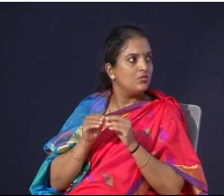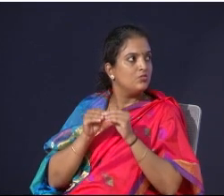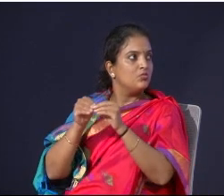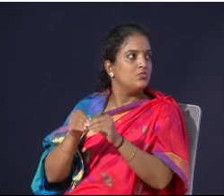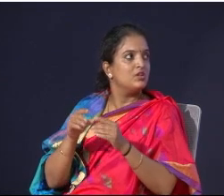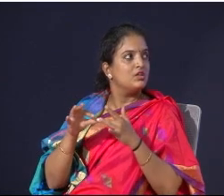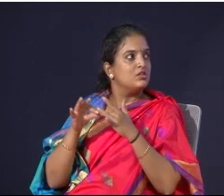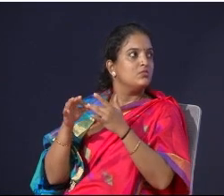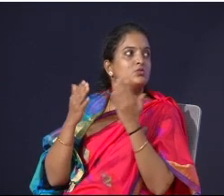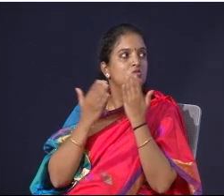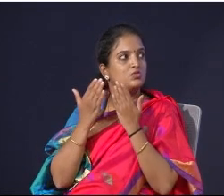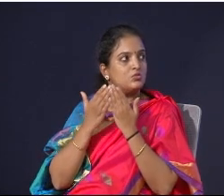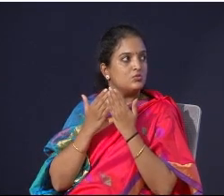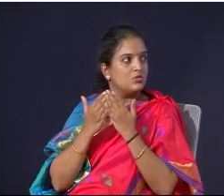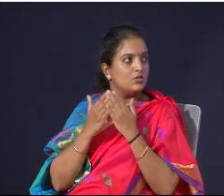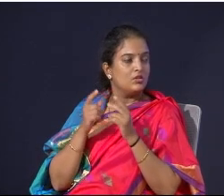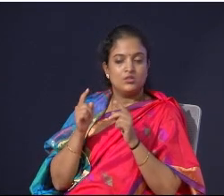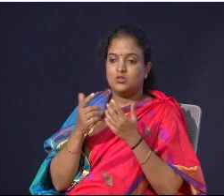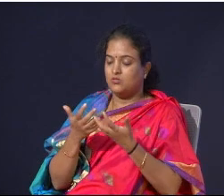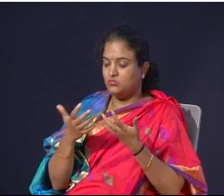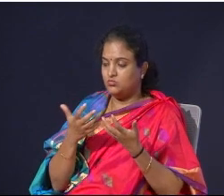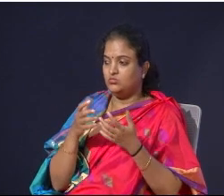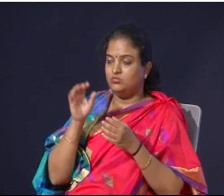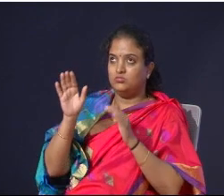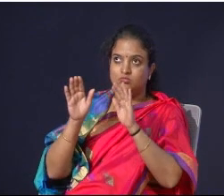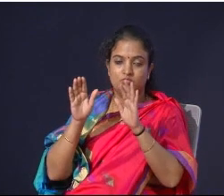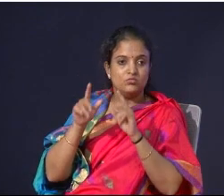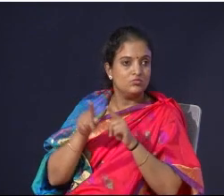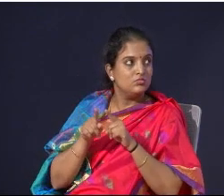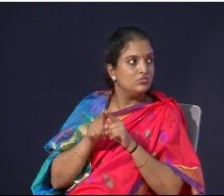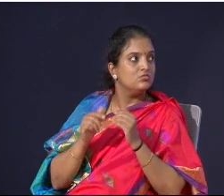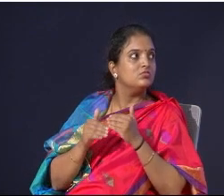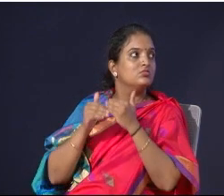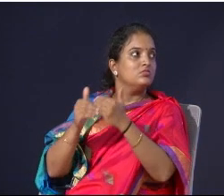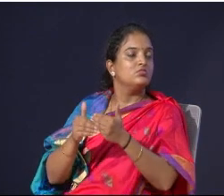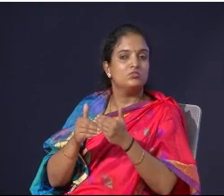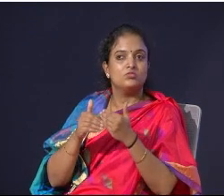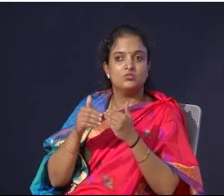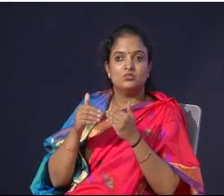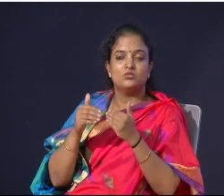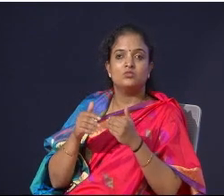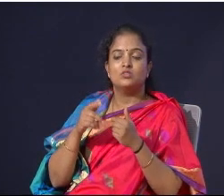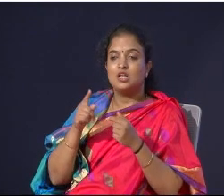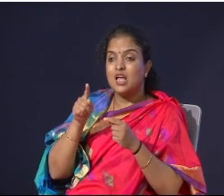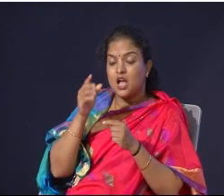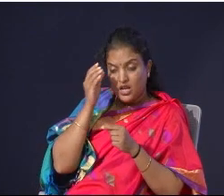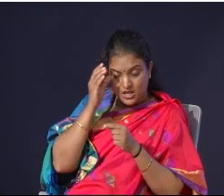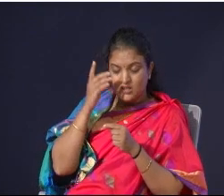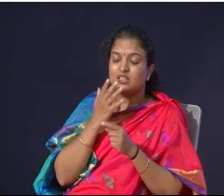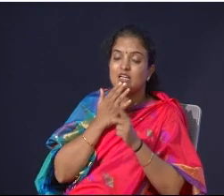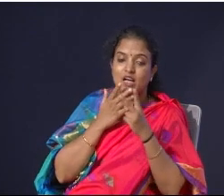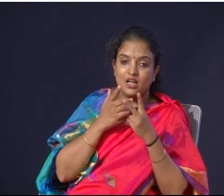special school. He started attending to objects and people. He later started recognizing basic concepts like